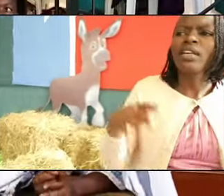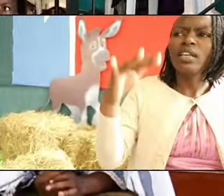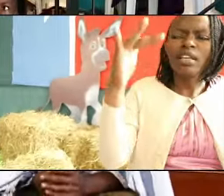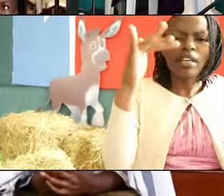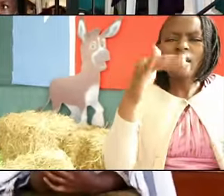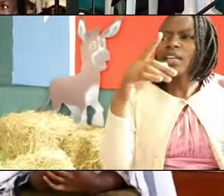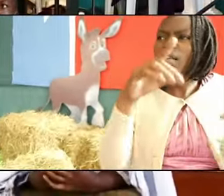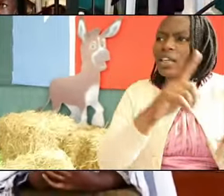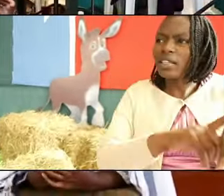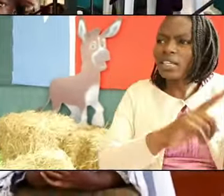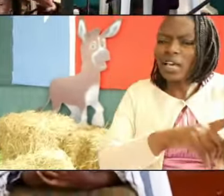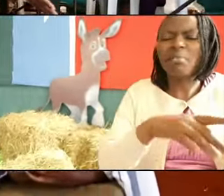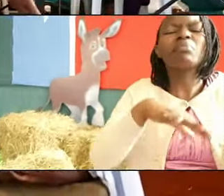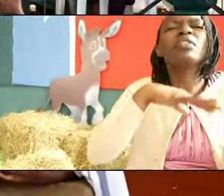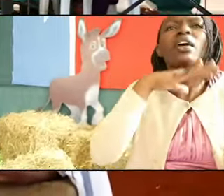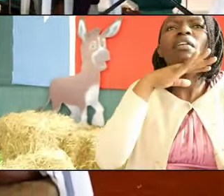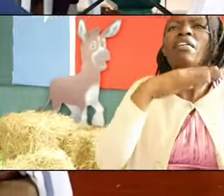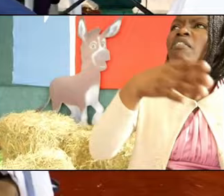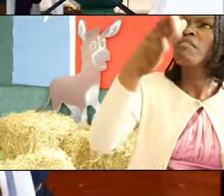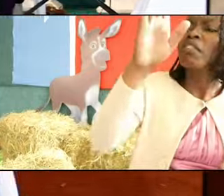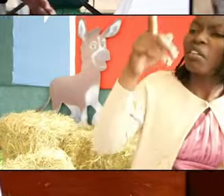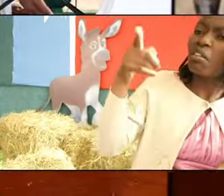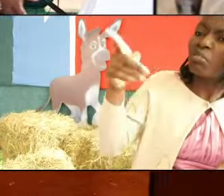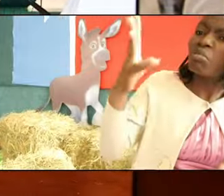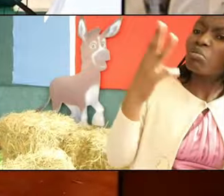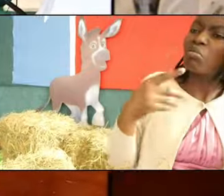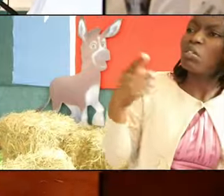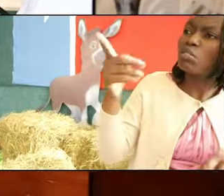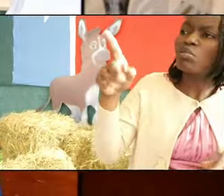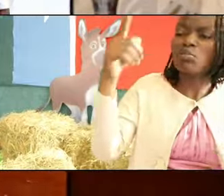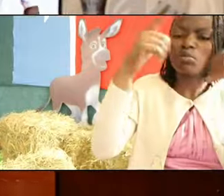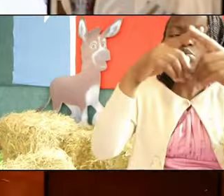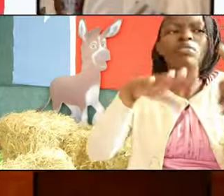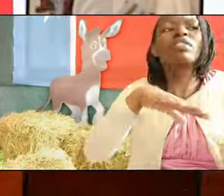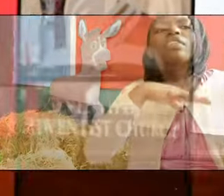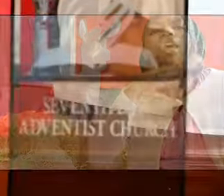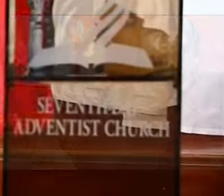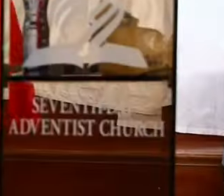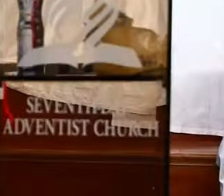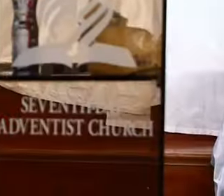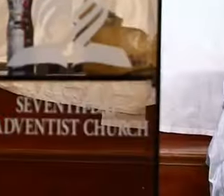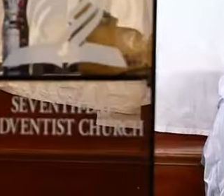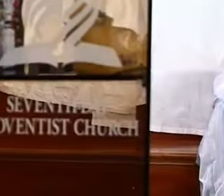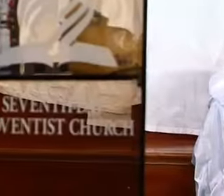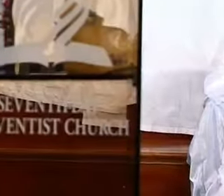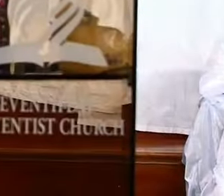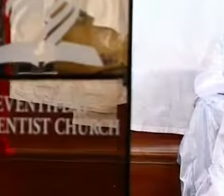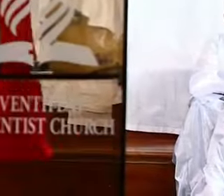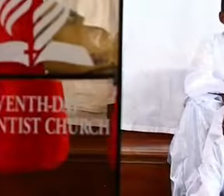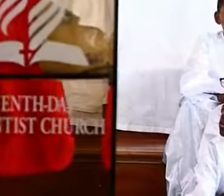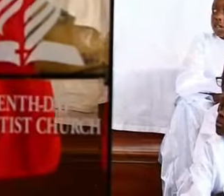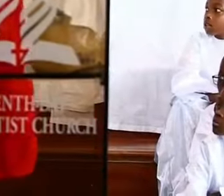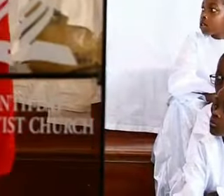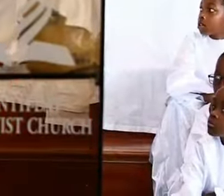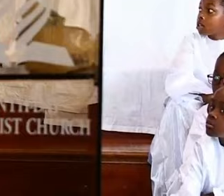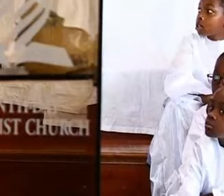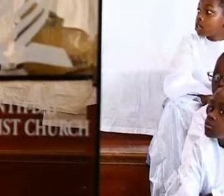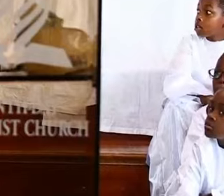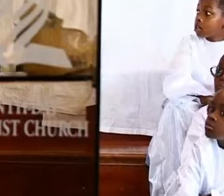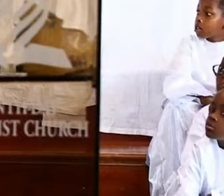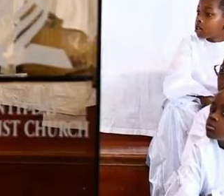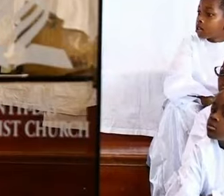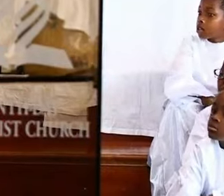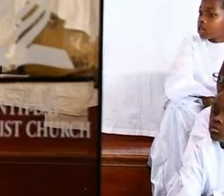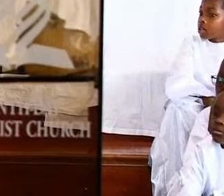Your Father wants you to die. But you see, I am on your side. You